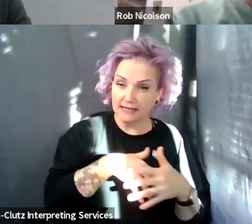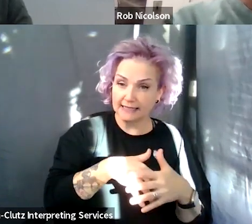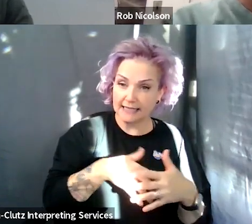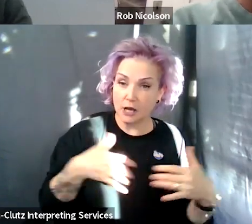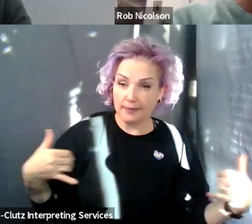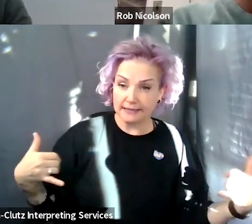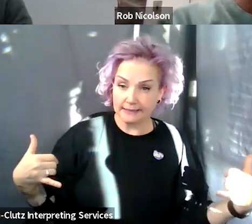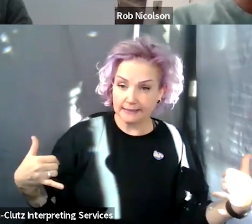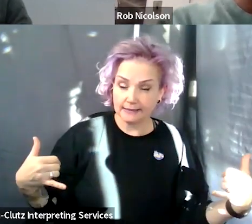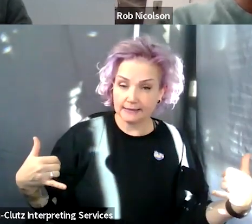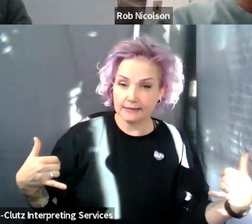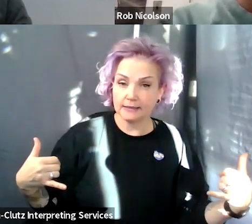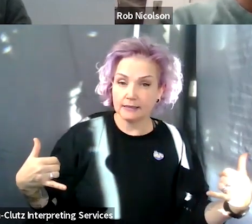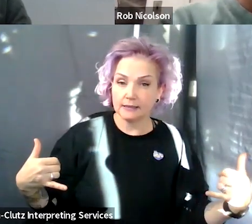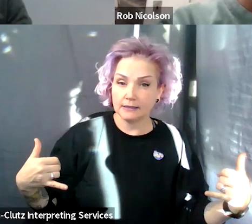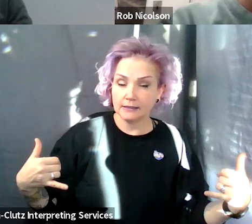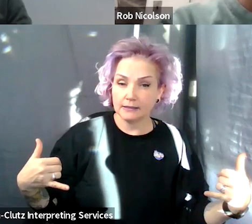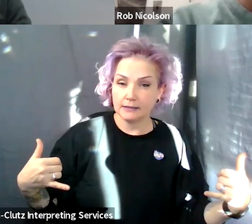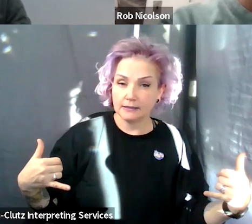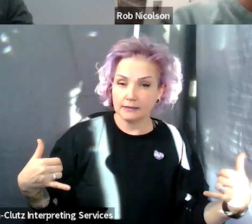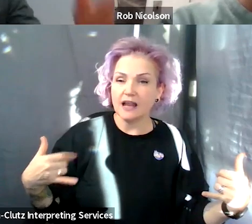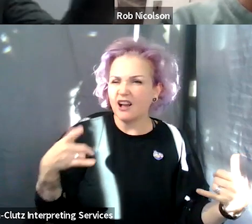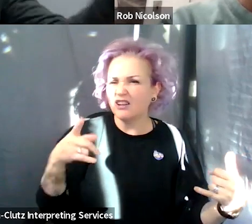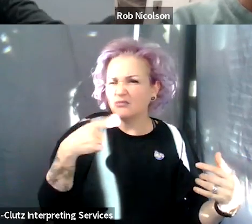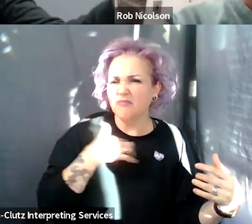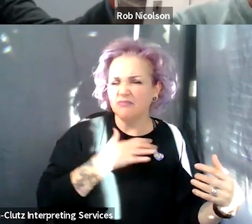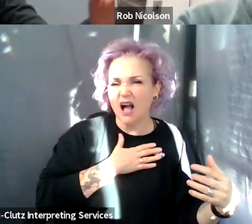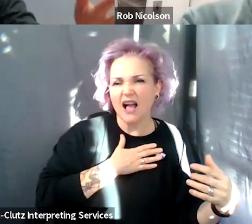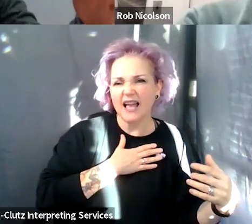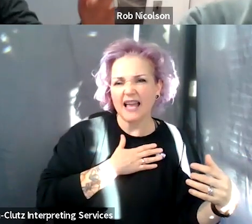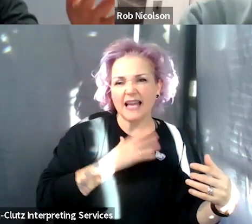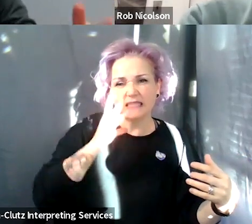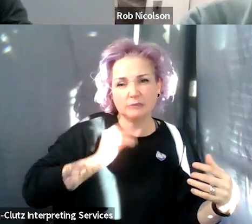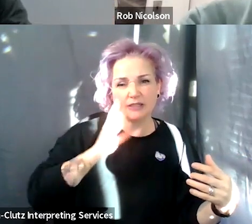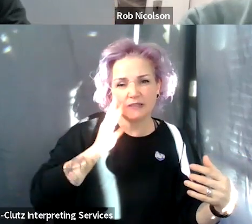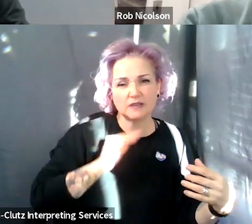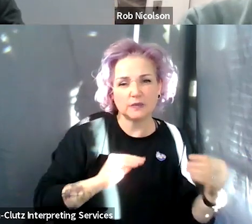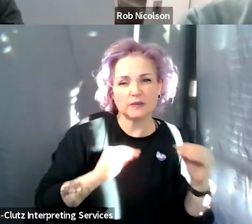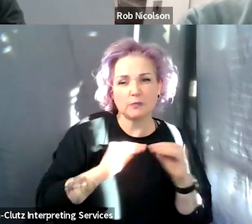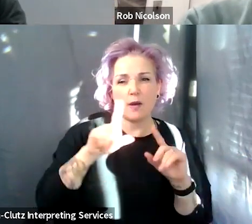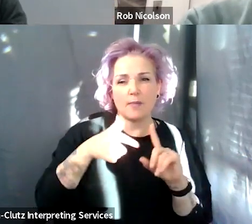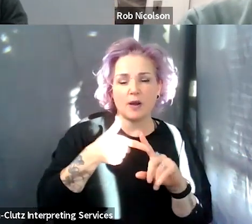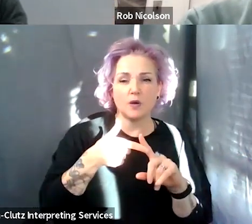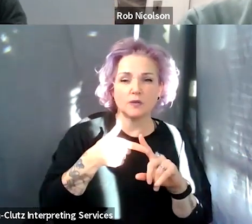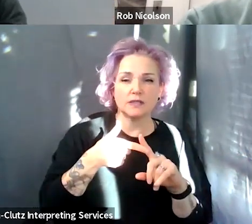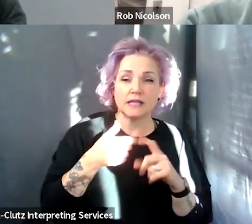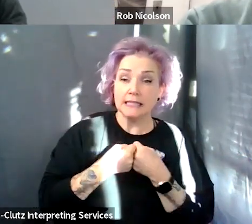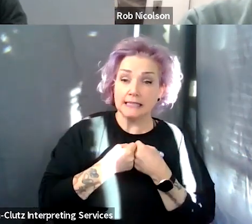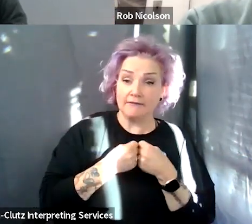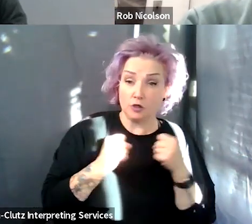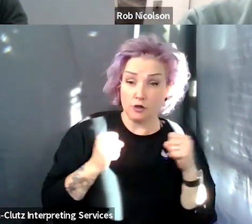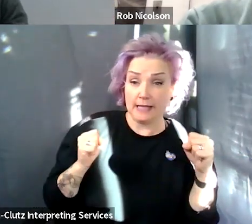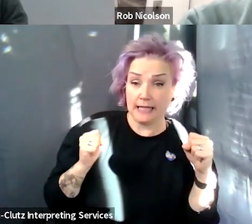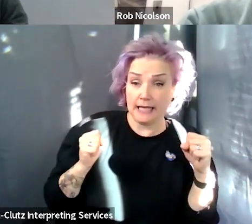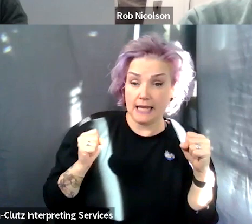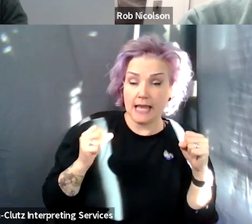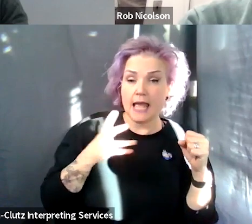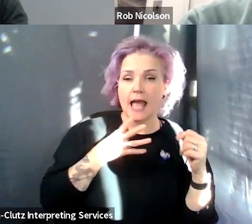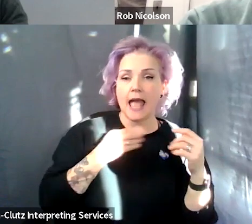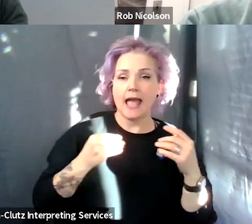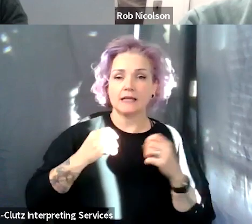of your questions. So if you remember that figure that showed the susceptibility and the resilience, some of these studies are actually